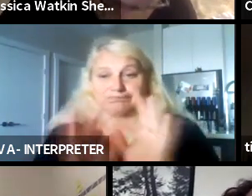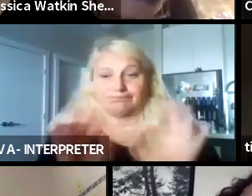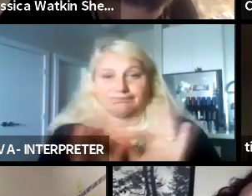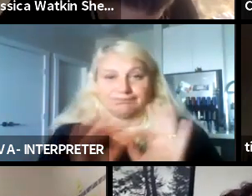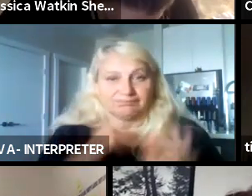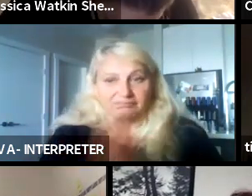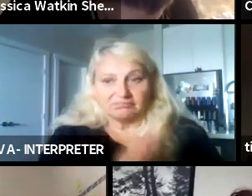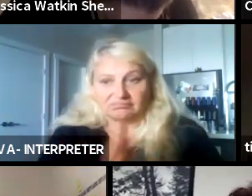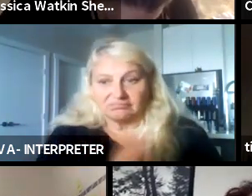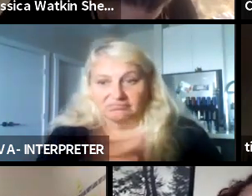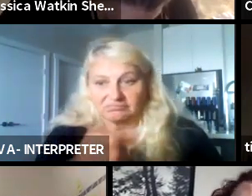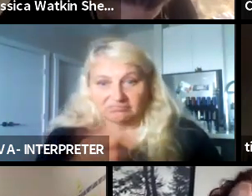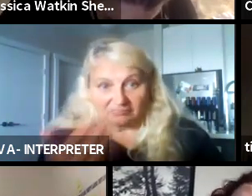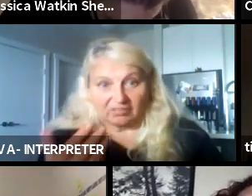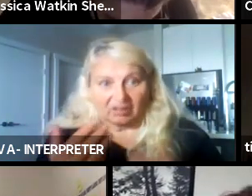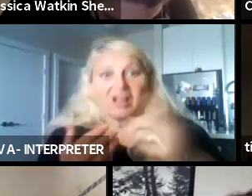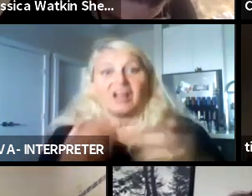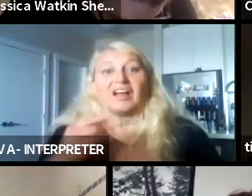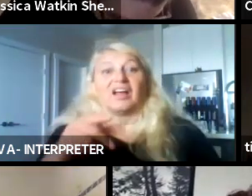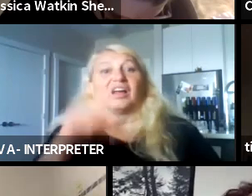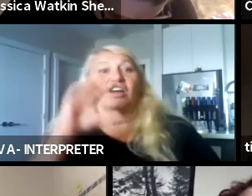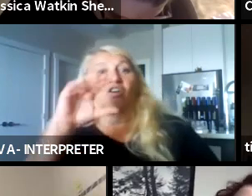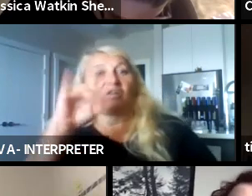Sure, I'm happy to speak on this.